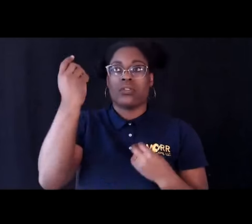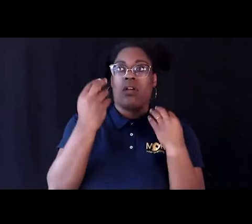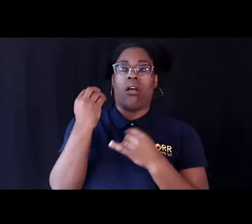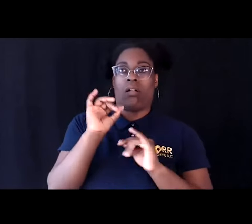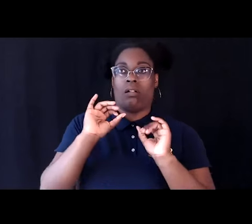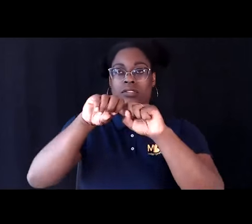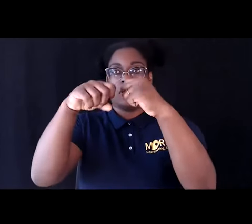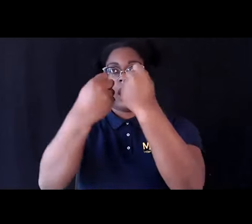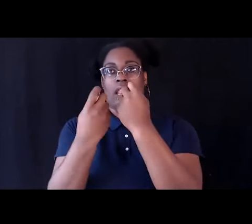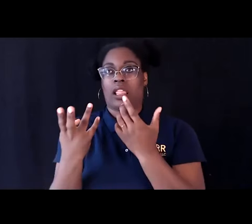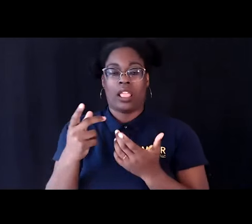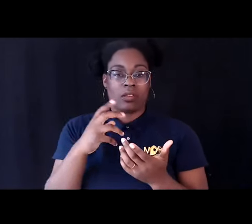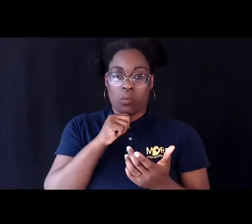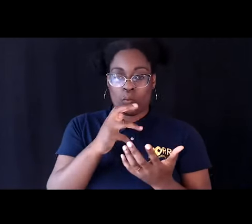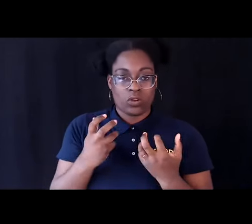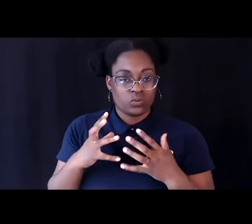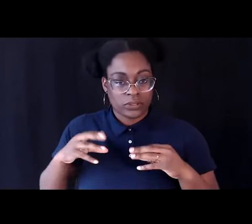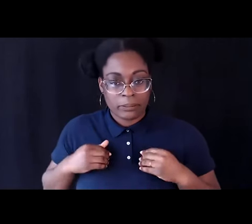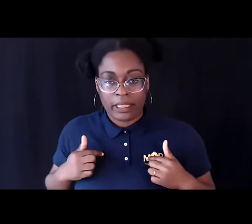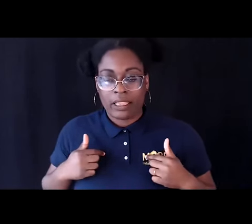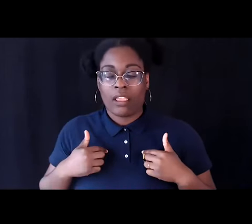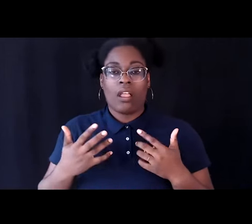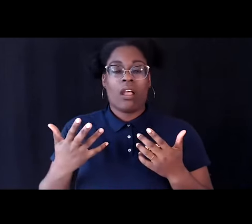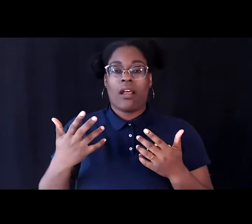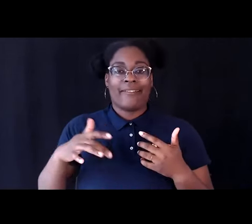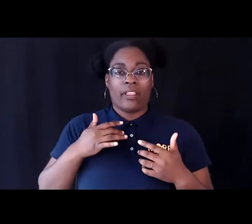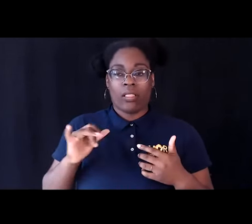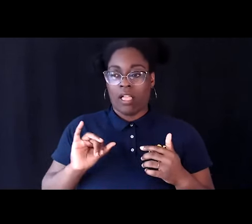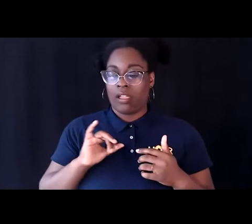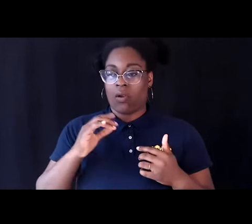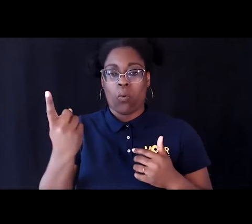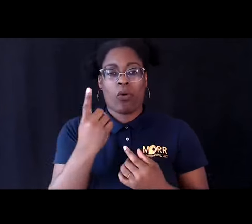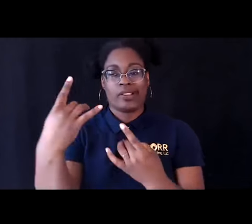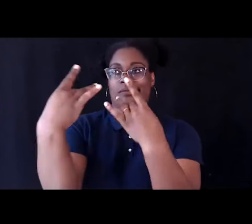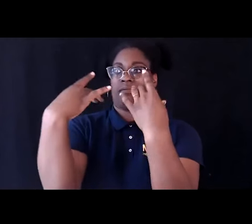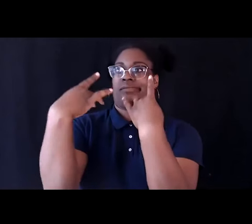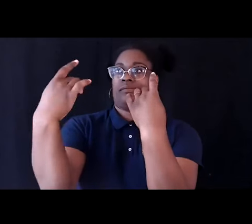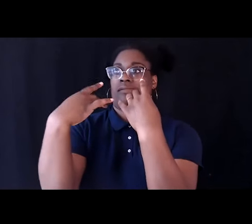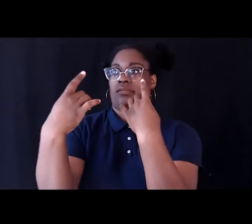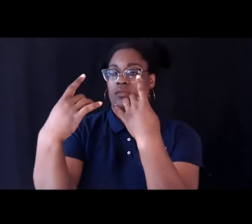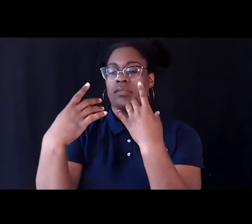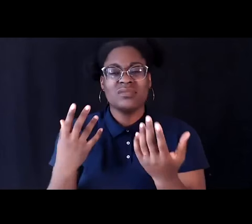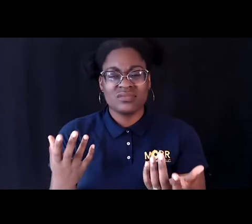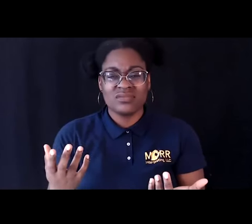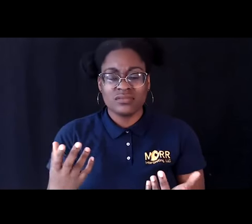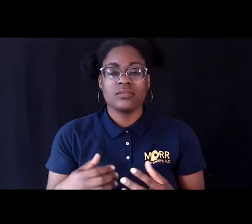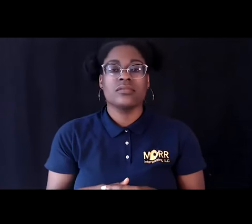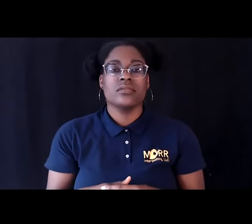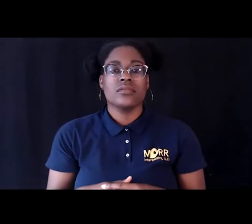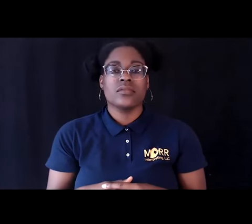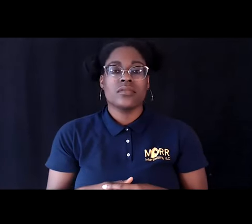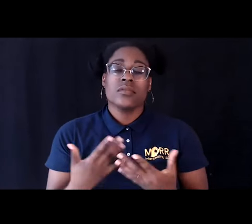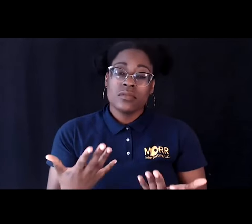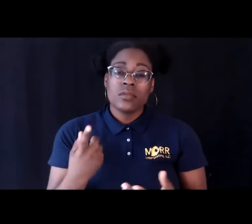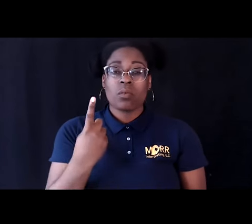the communities that are so under assault and that so need us, right? And so one